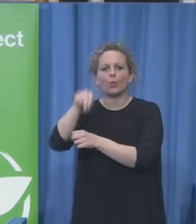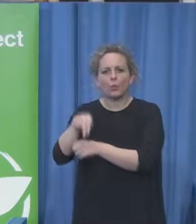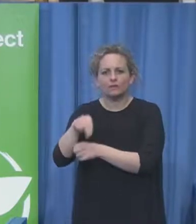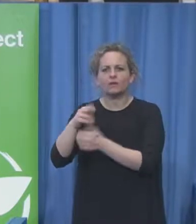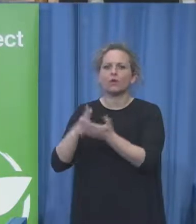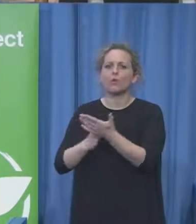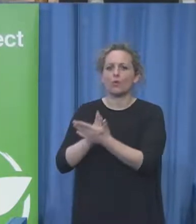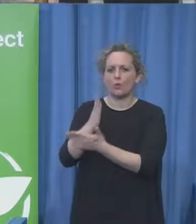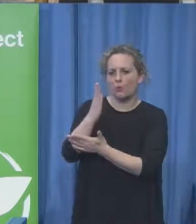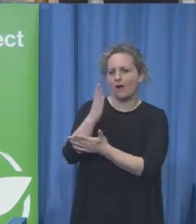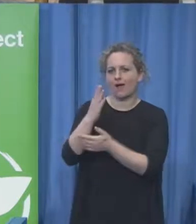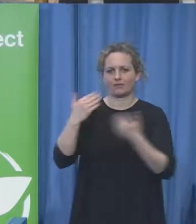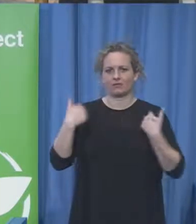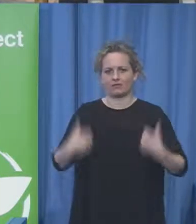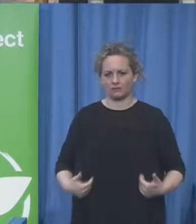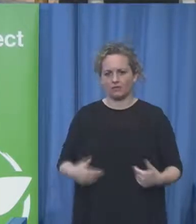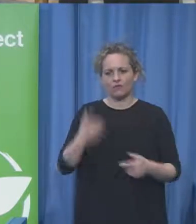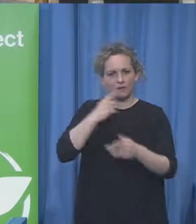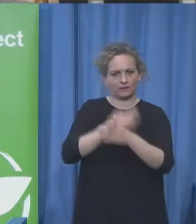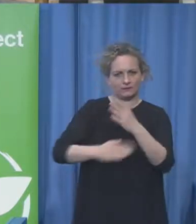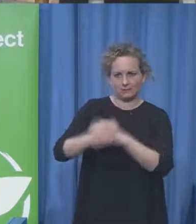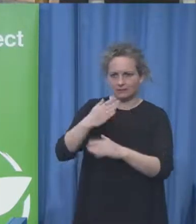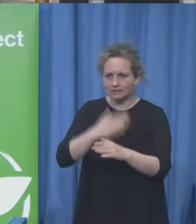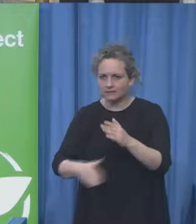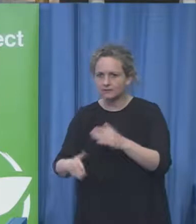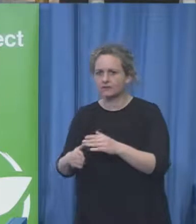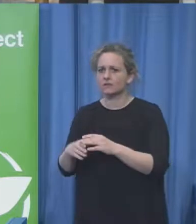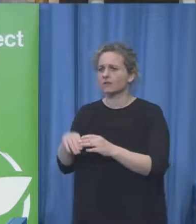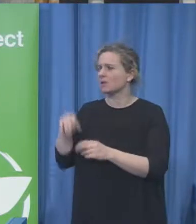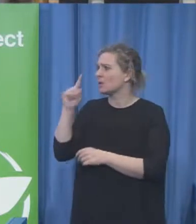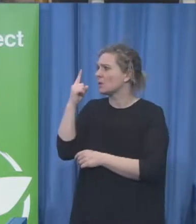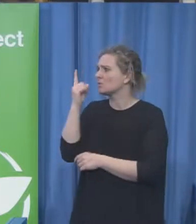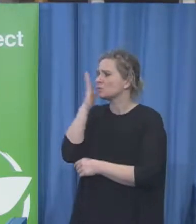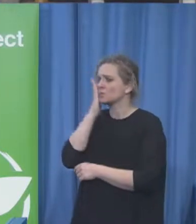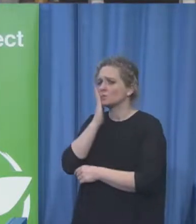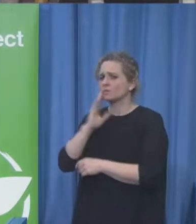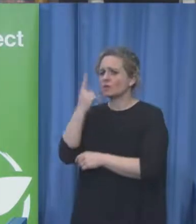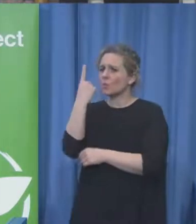don't exceed 1 or 1.5 minutes. Thanks.